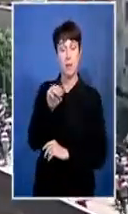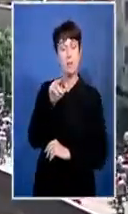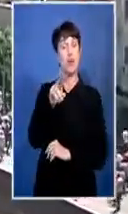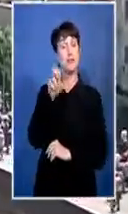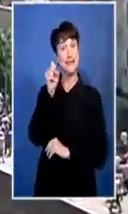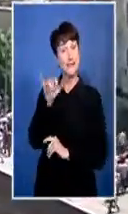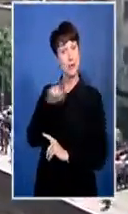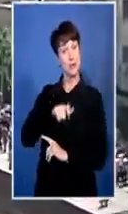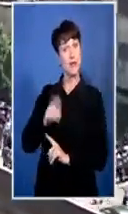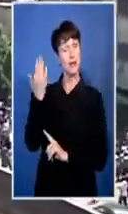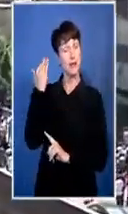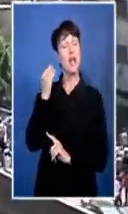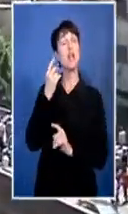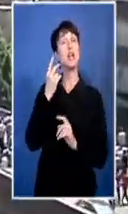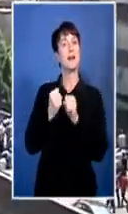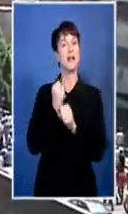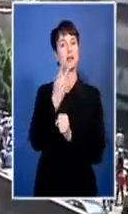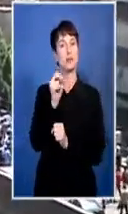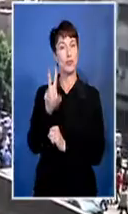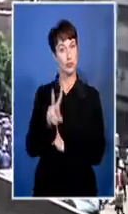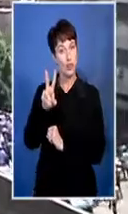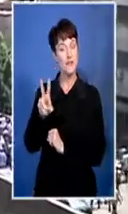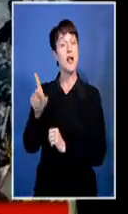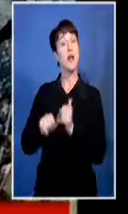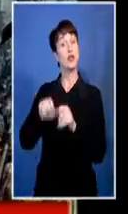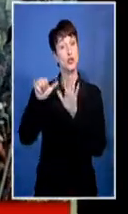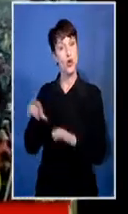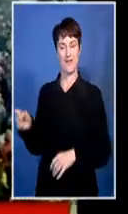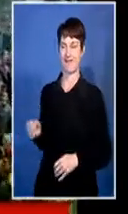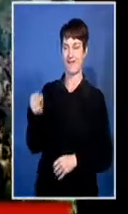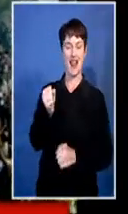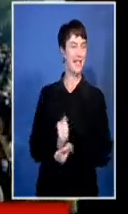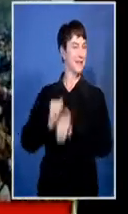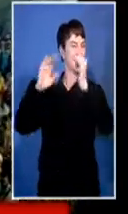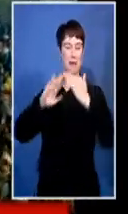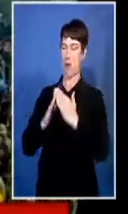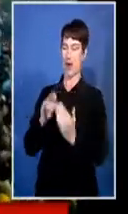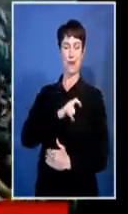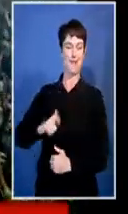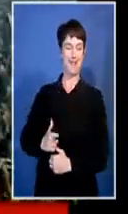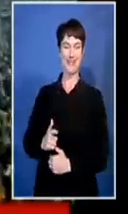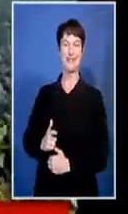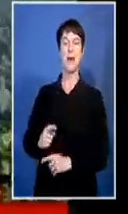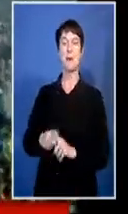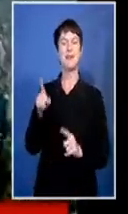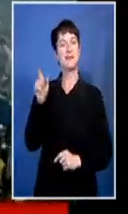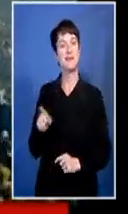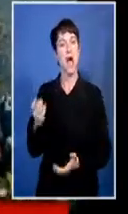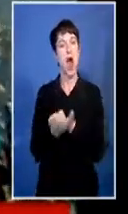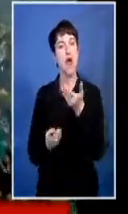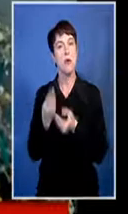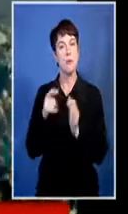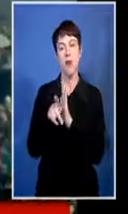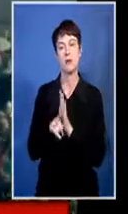June 2012, but failed to tackle deep economic issues and worried many Egyptians with apparent efforts to tighten Islamist